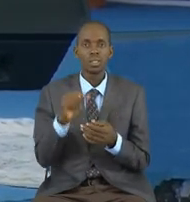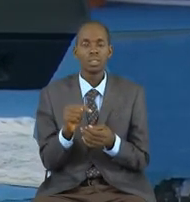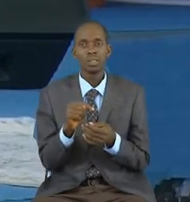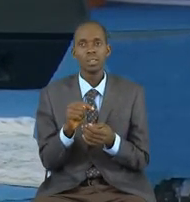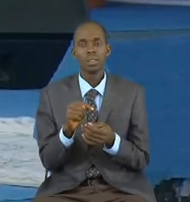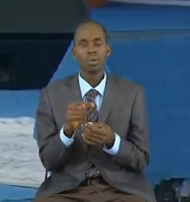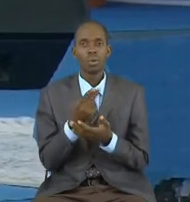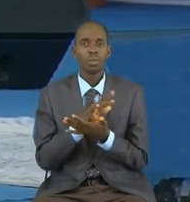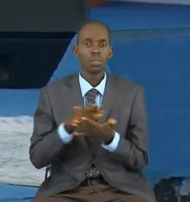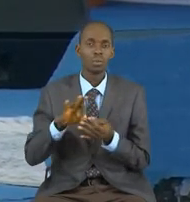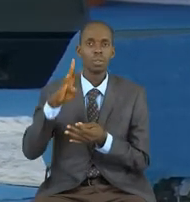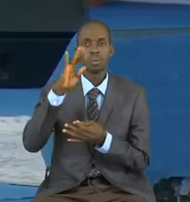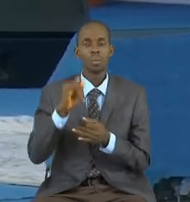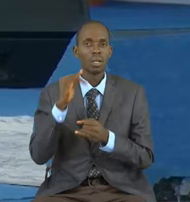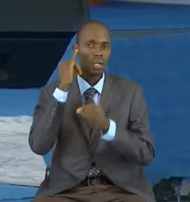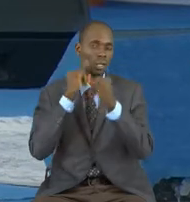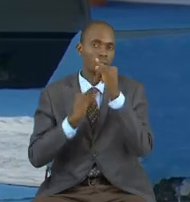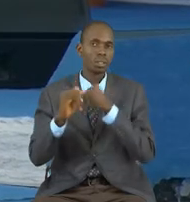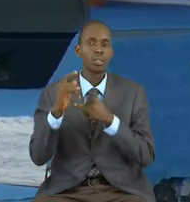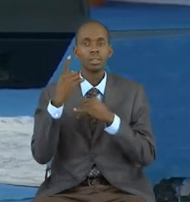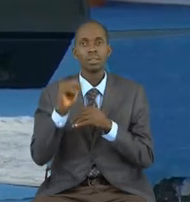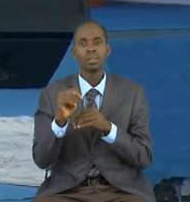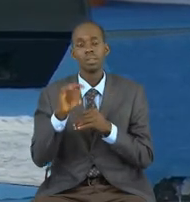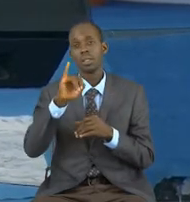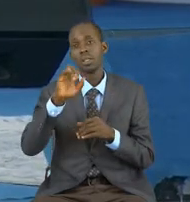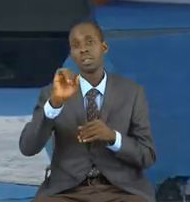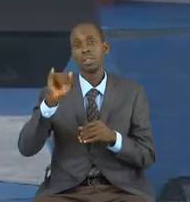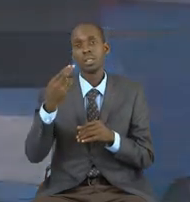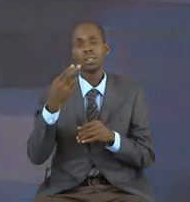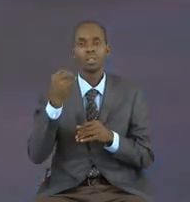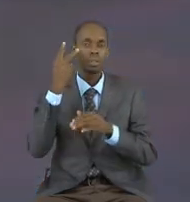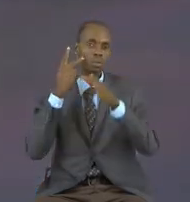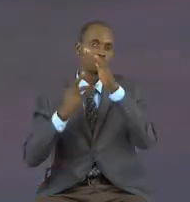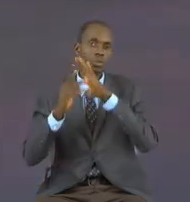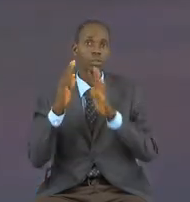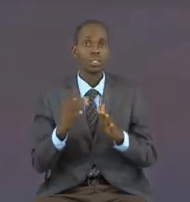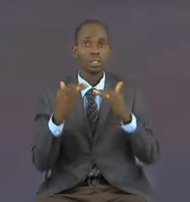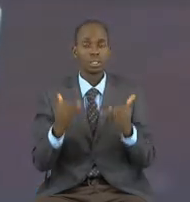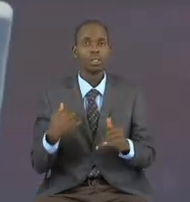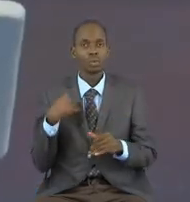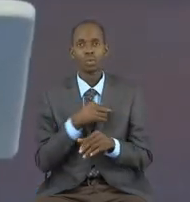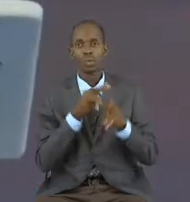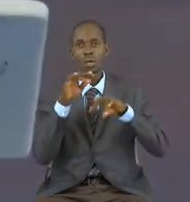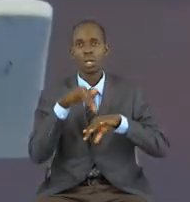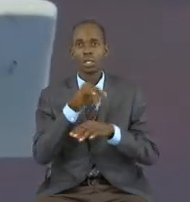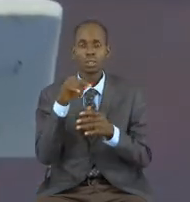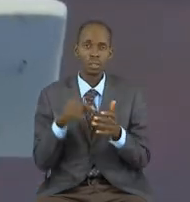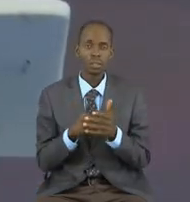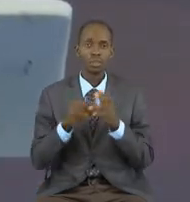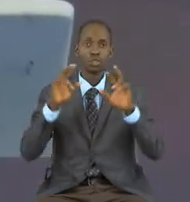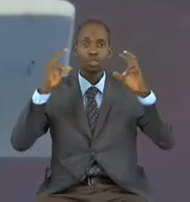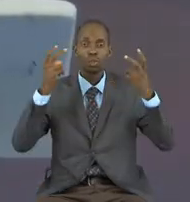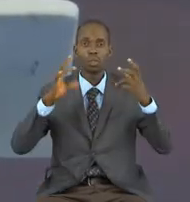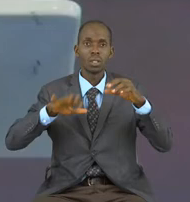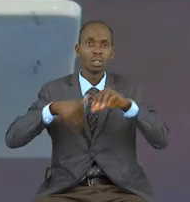prophet unto our fathers. Today, as we consider this subject, confirmation by